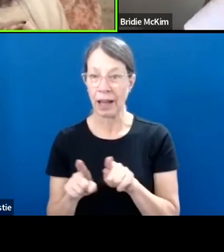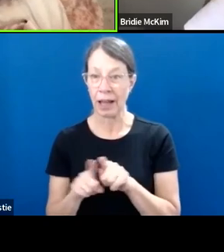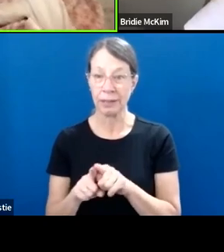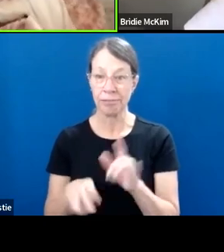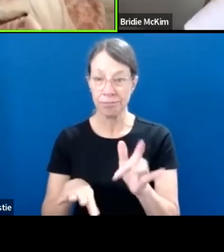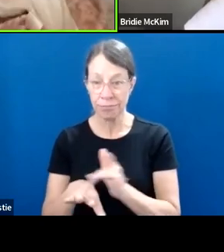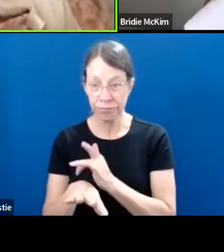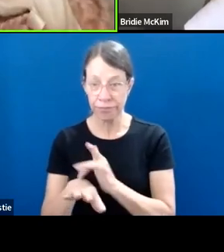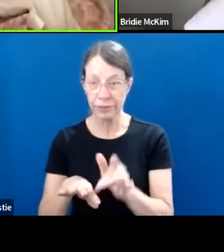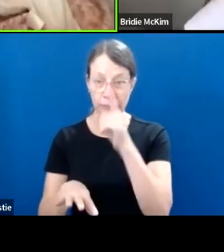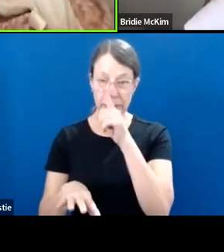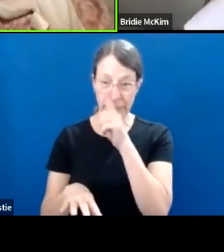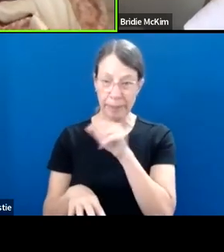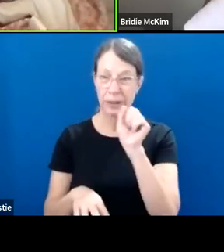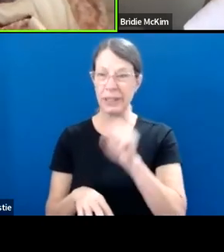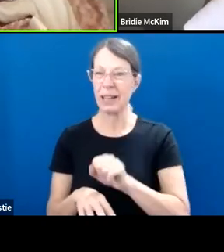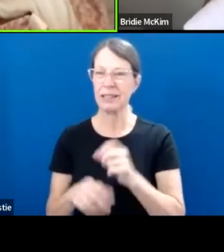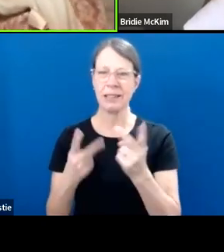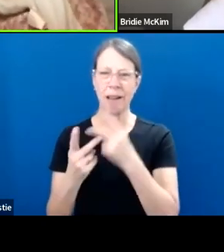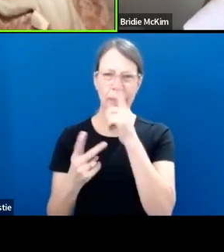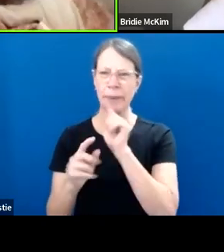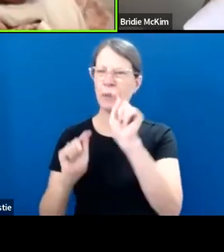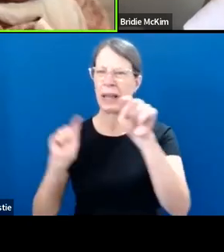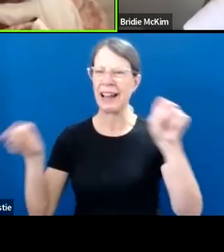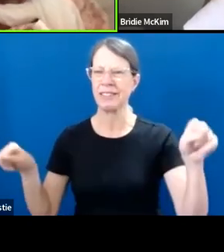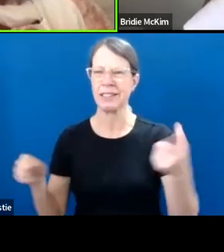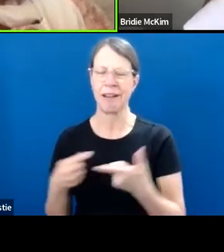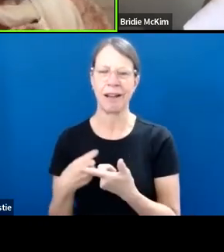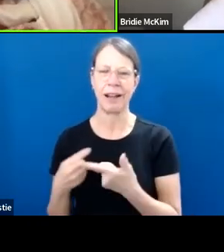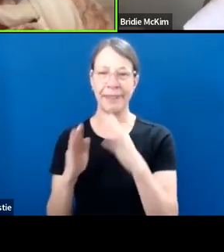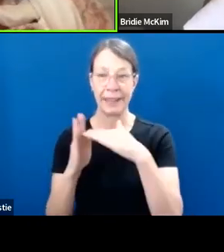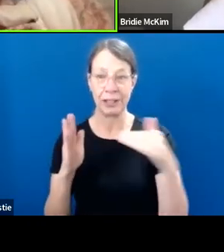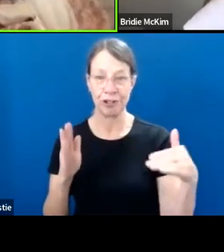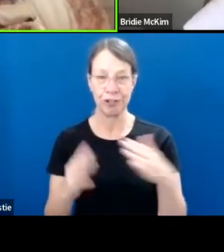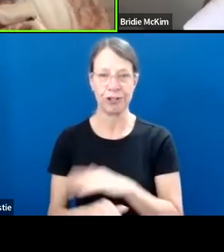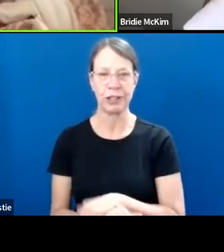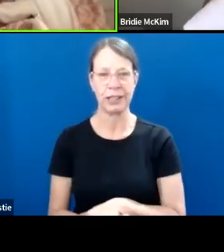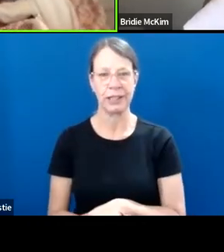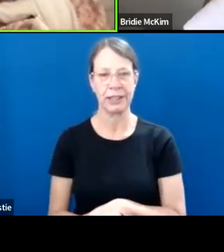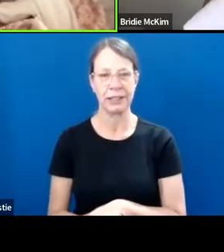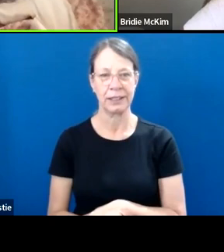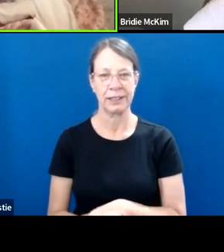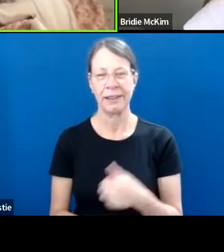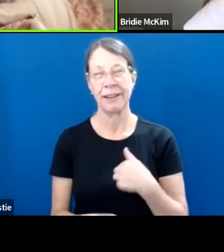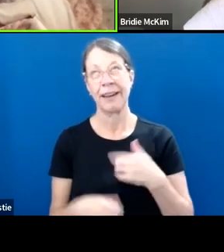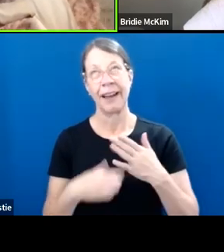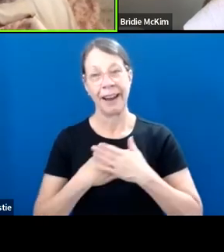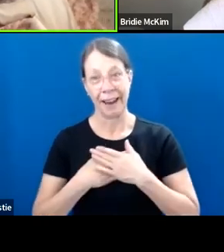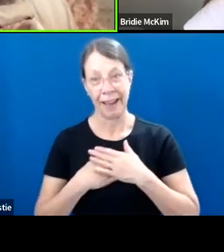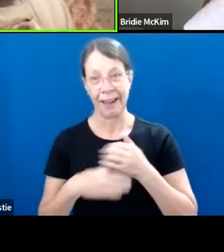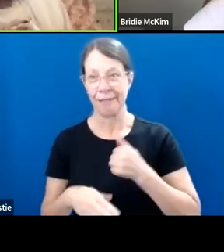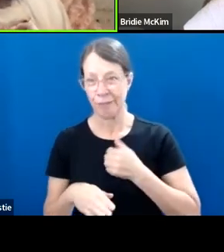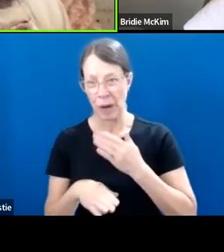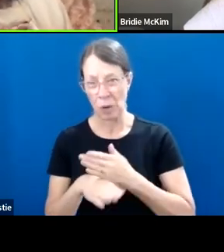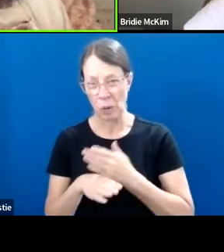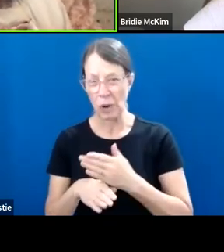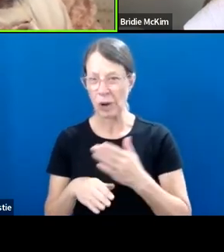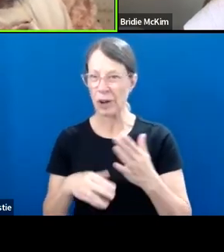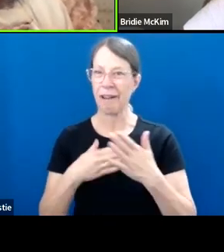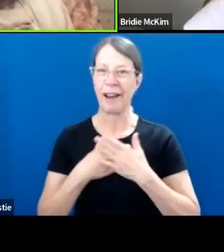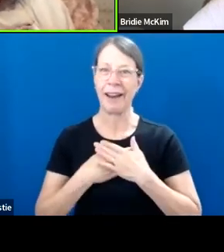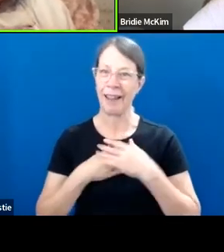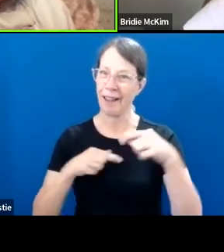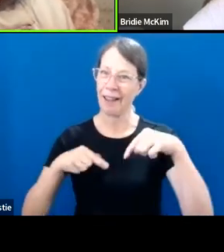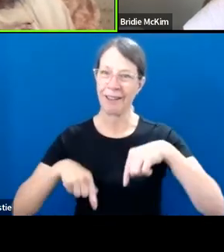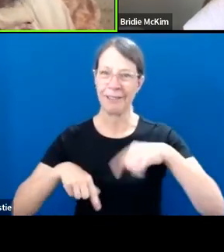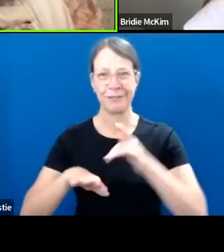industry. There is more, as much as I love my work and I love this industry and all